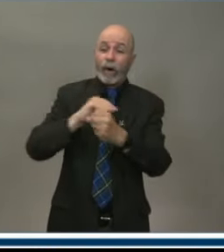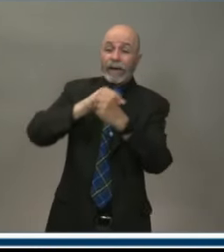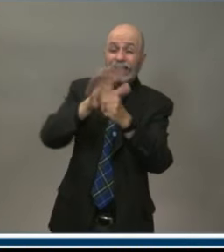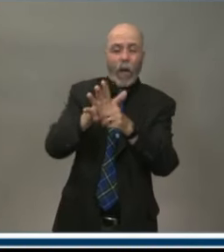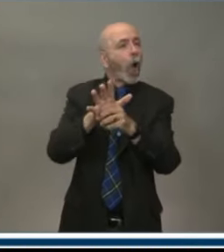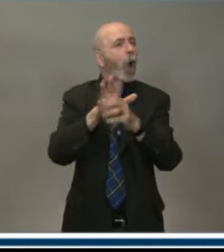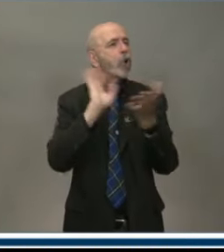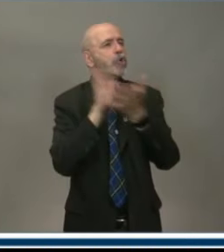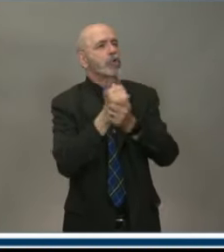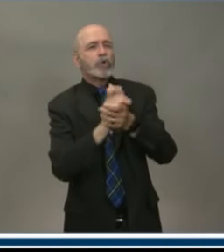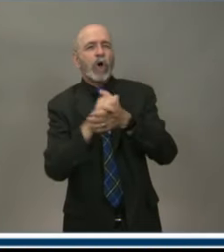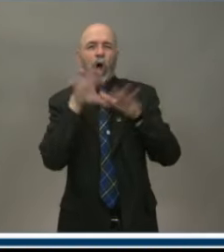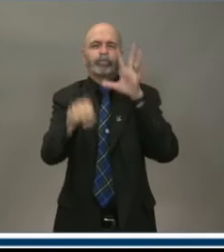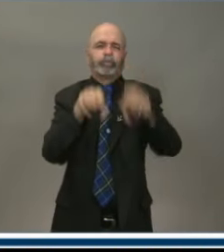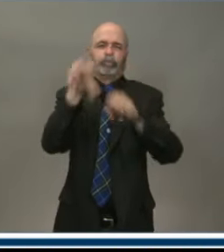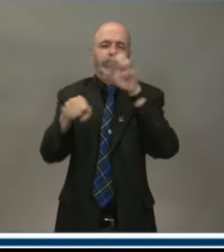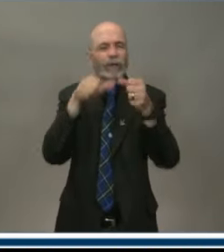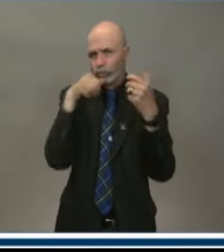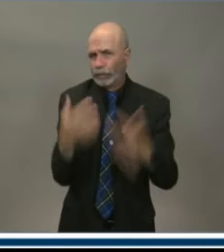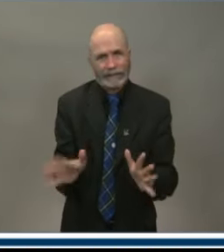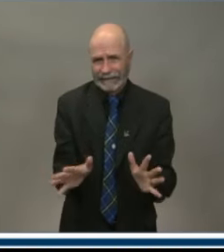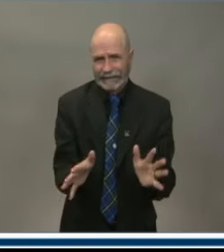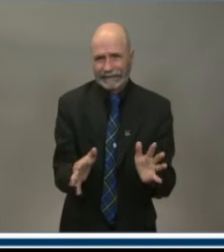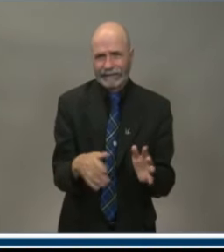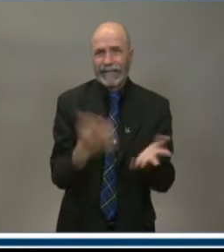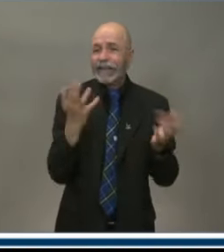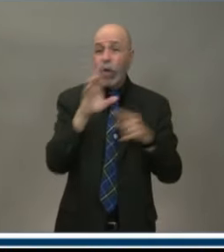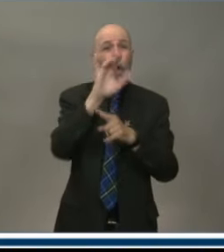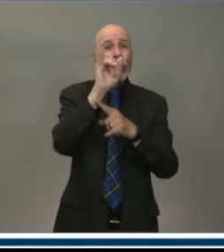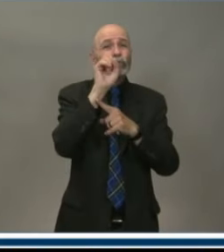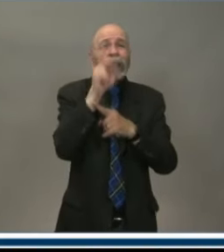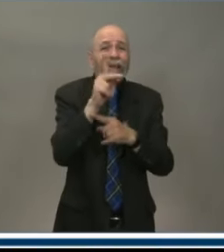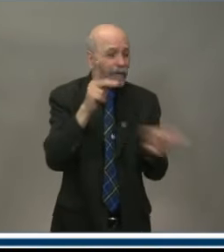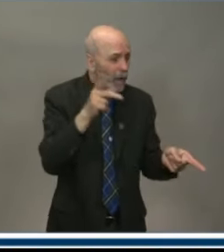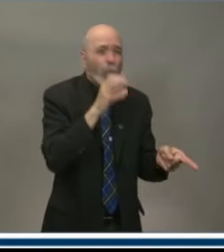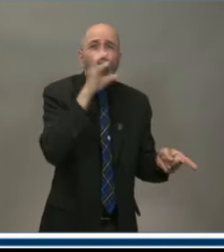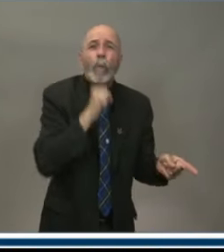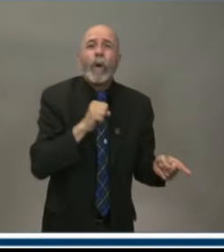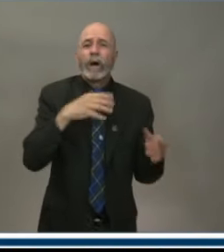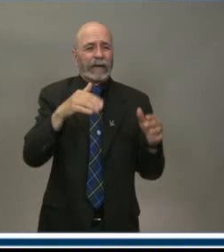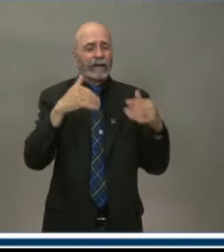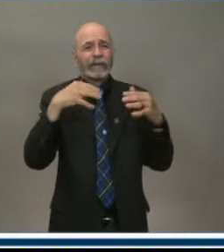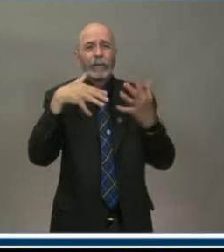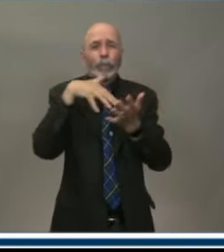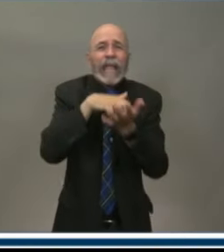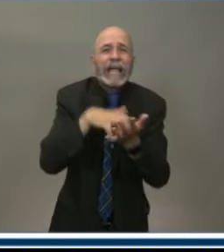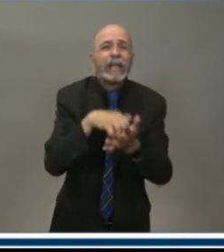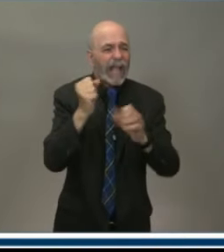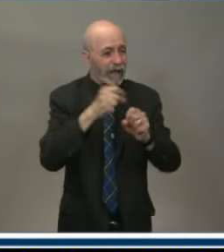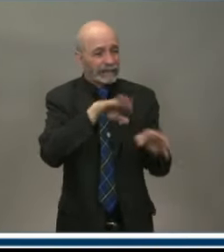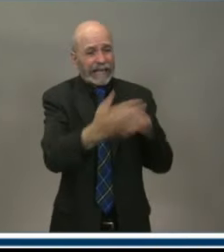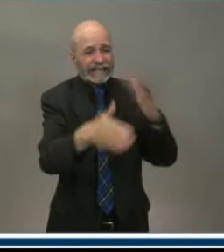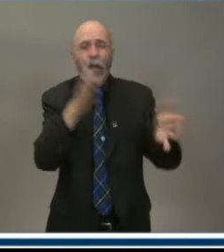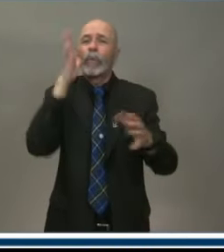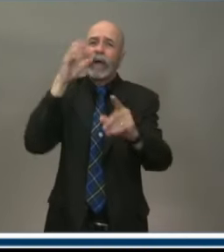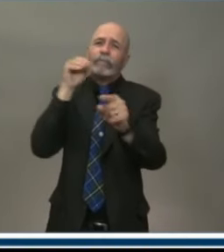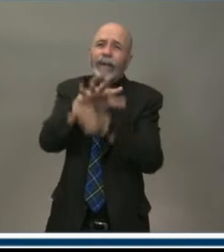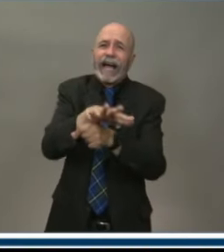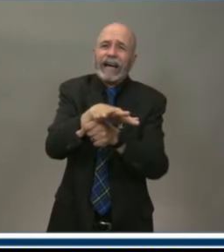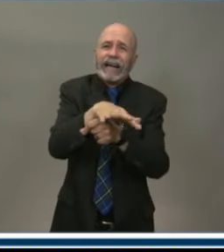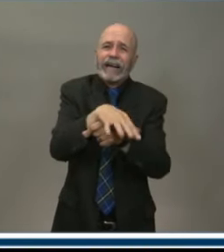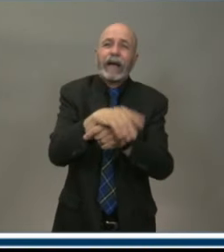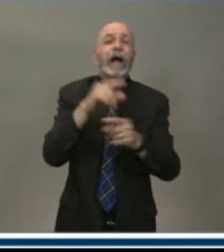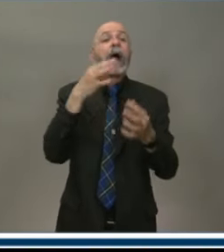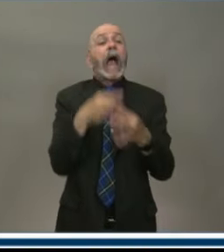at risk for severe illness or even death. We need to do this to protect and respect healthcare workers and other essential workers as